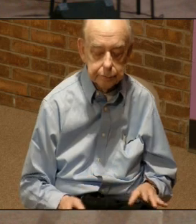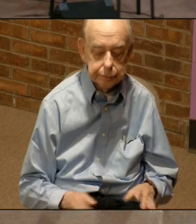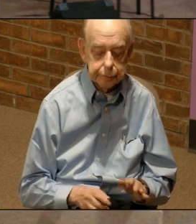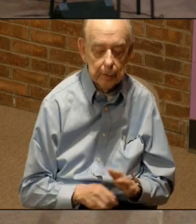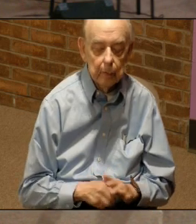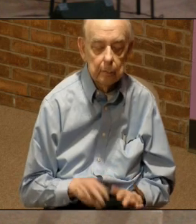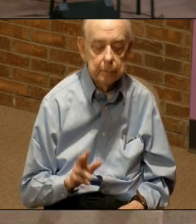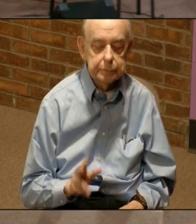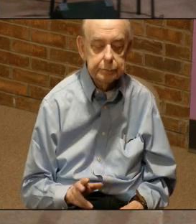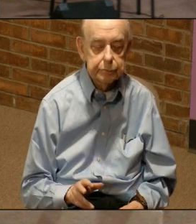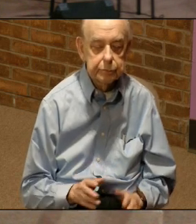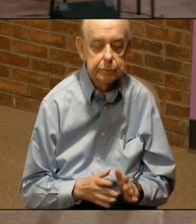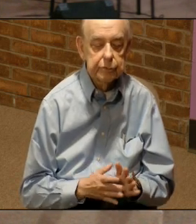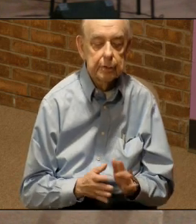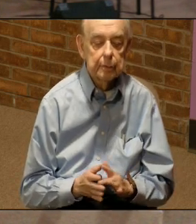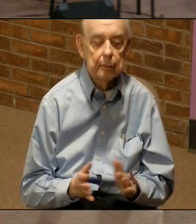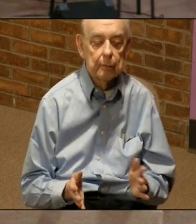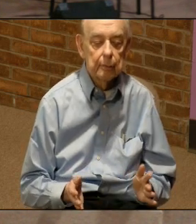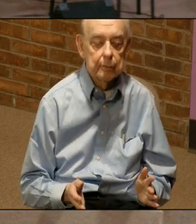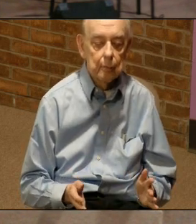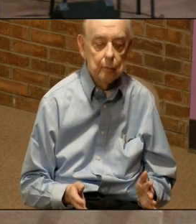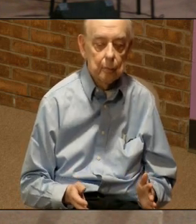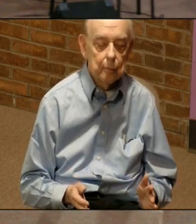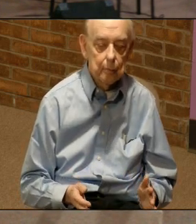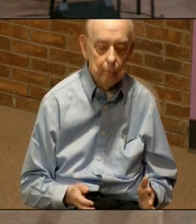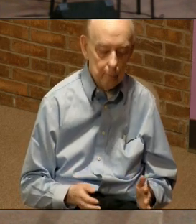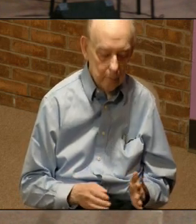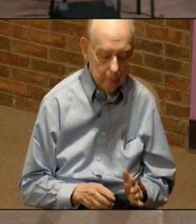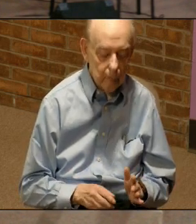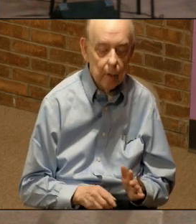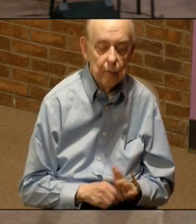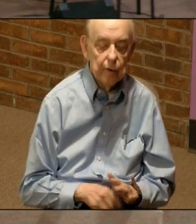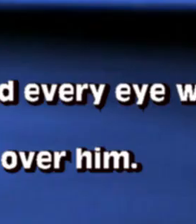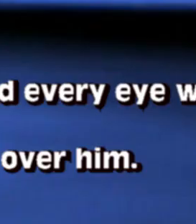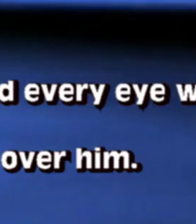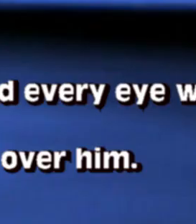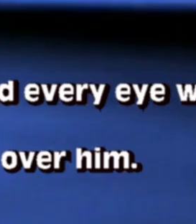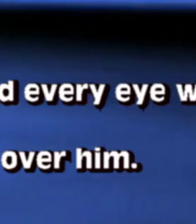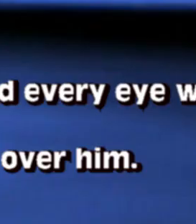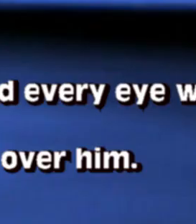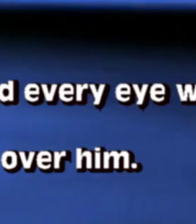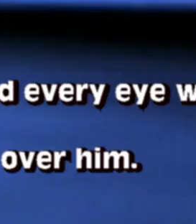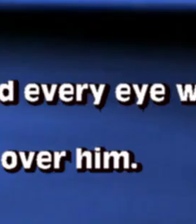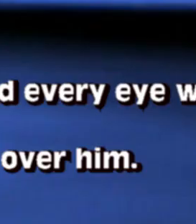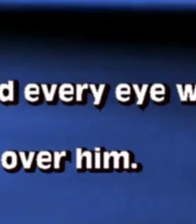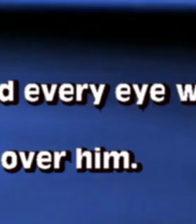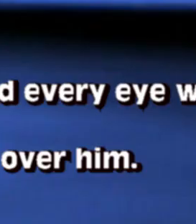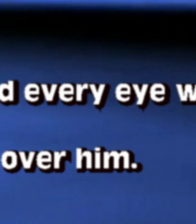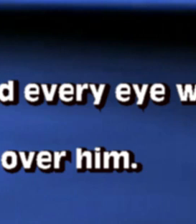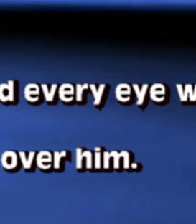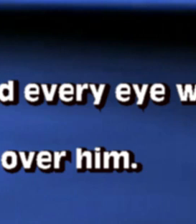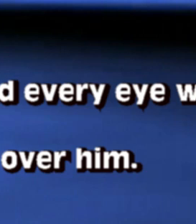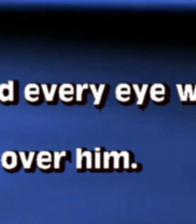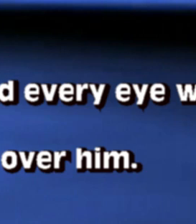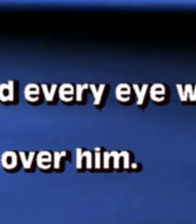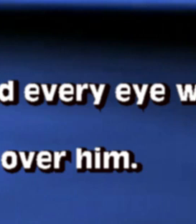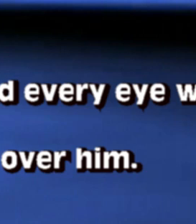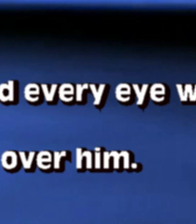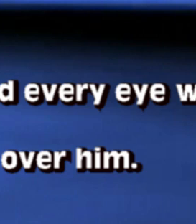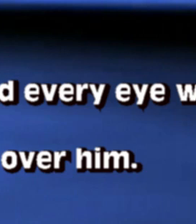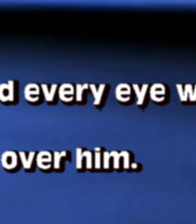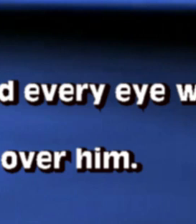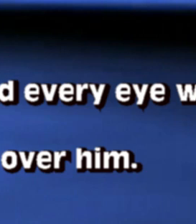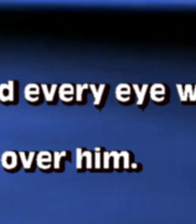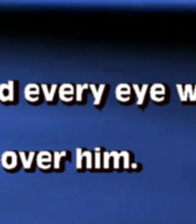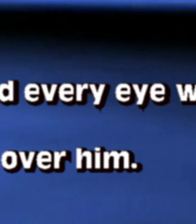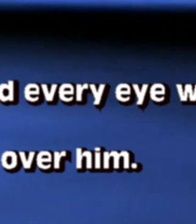number 3, he said, or in verse number 7, he says, "Behold, he is coming with the clouds, and every